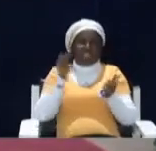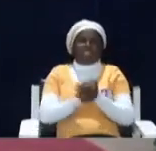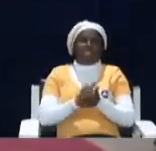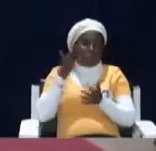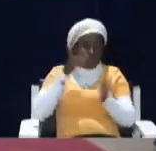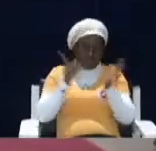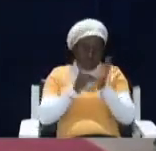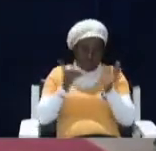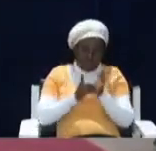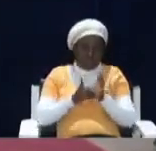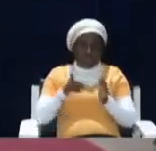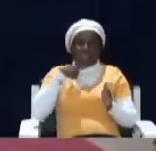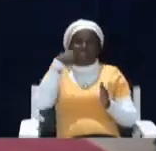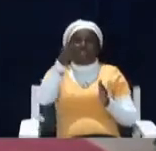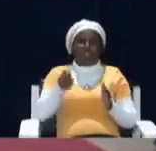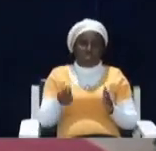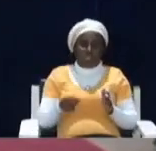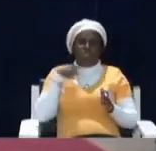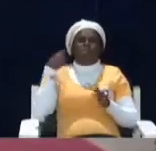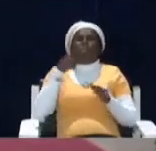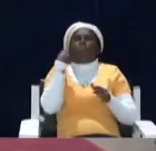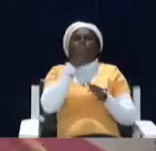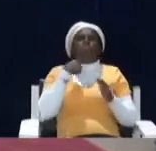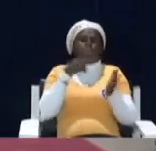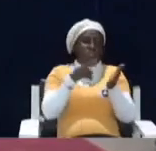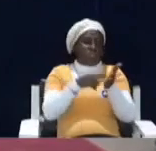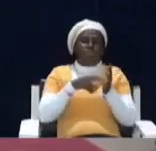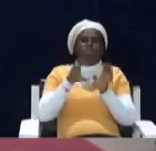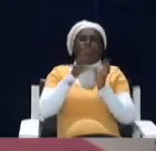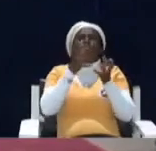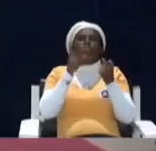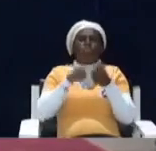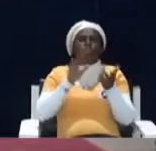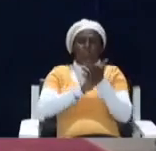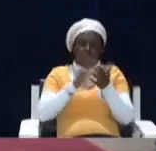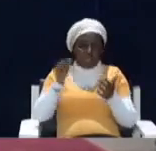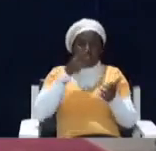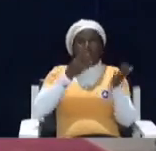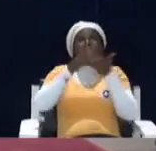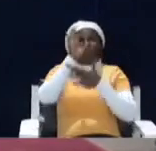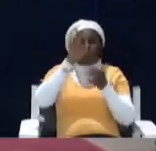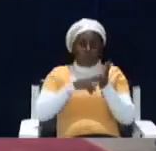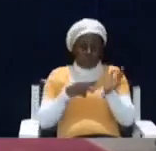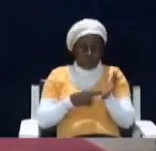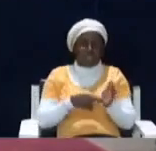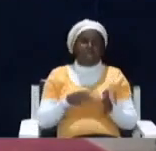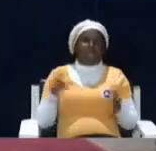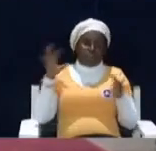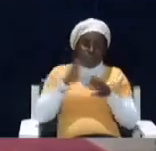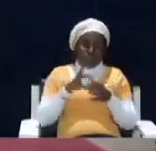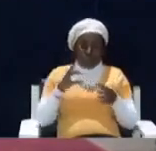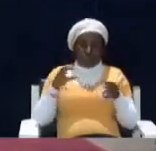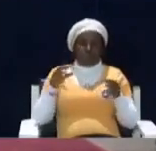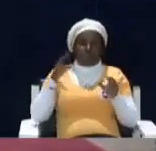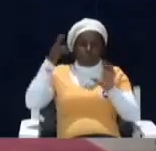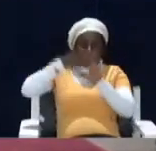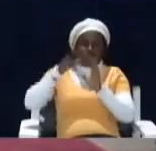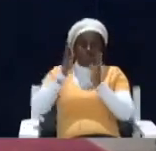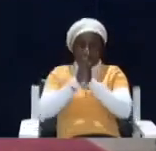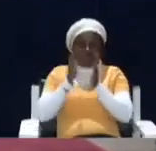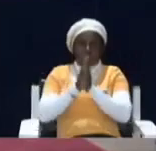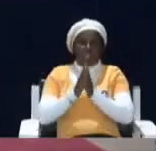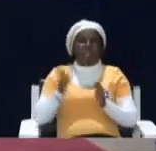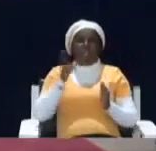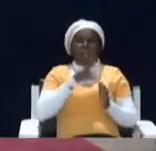gynecologist. And she told me, "Whose report do you want to believe?" And I said, "God's report." And she joined me in prayer. They told me to